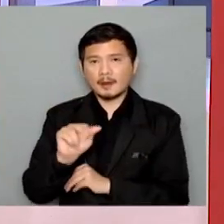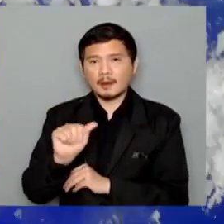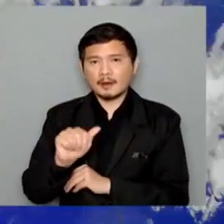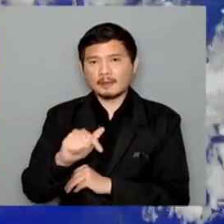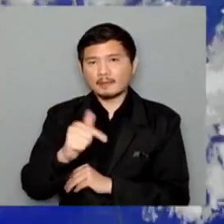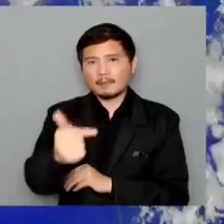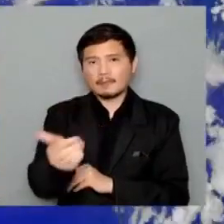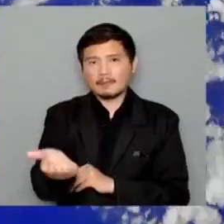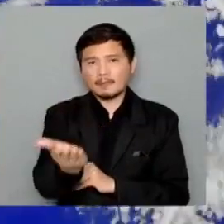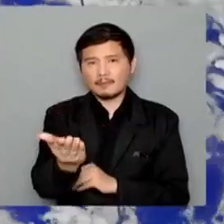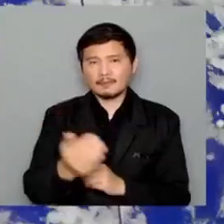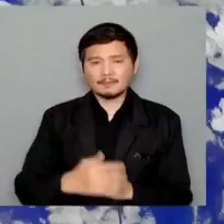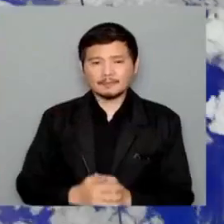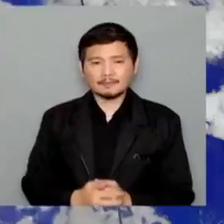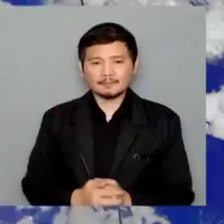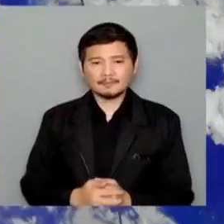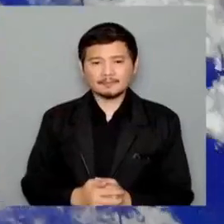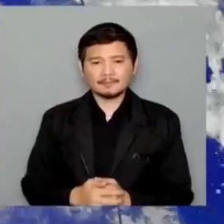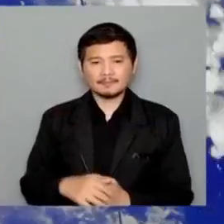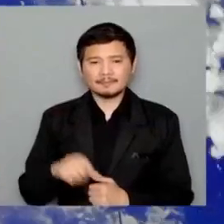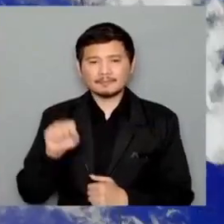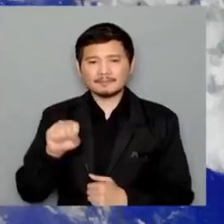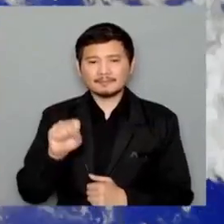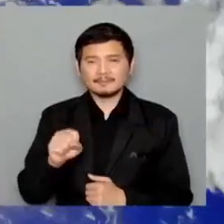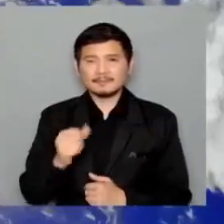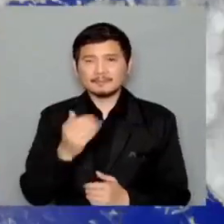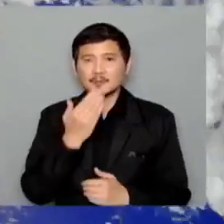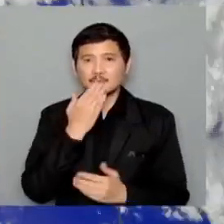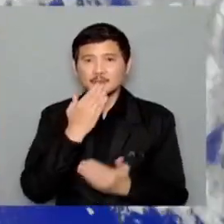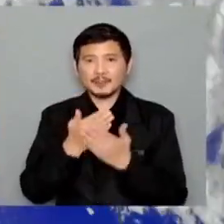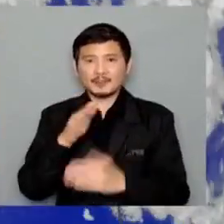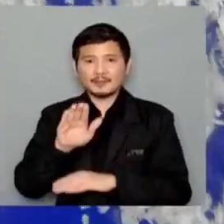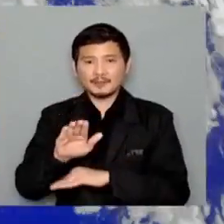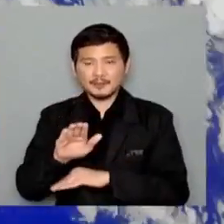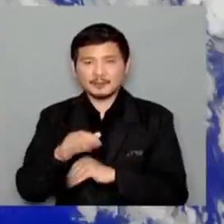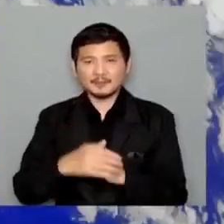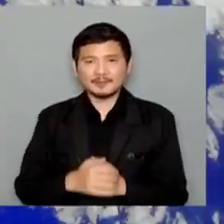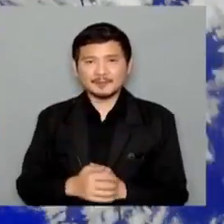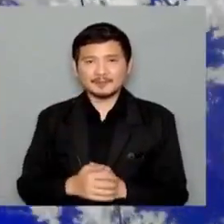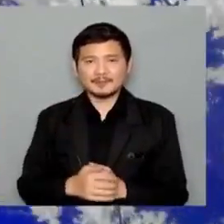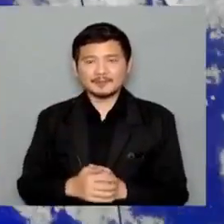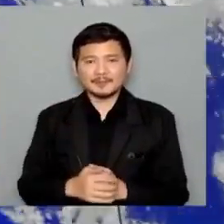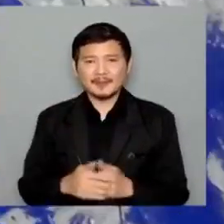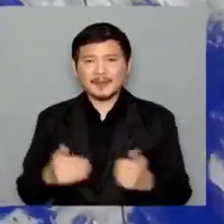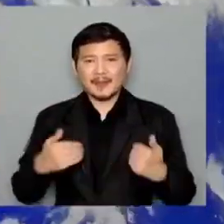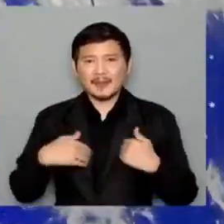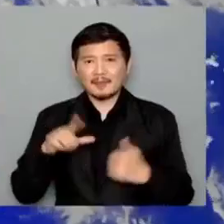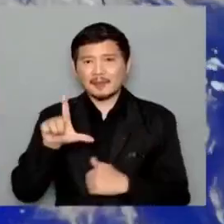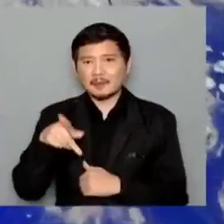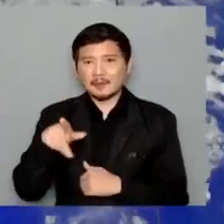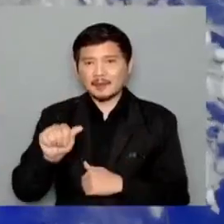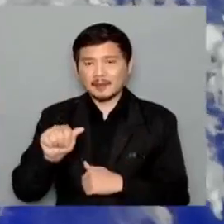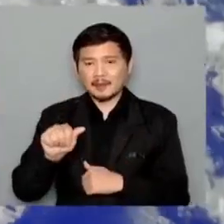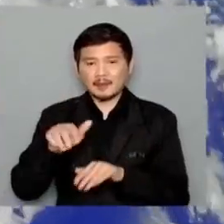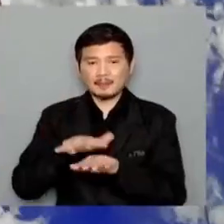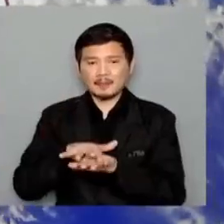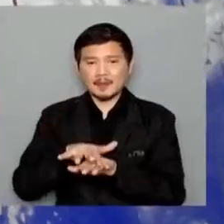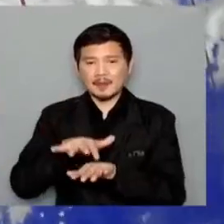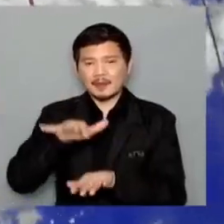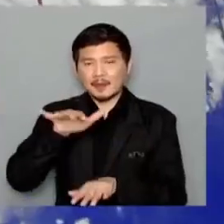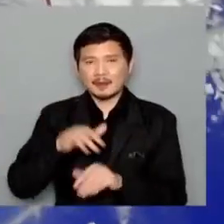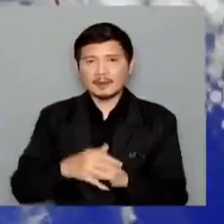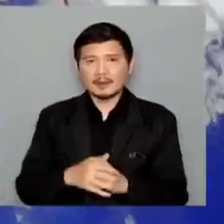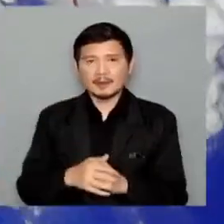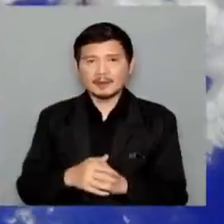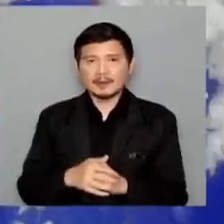Yes, good afternoon, Ma'am Carmina. We have a low-pressure area located at around 385 kilometers east of